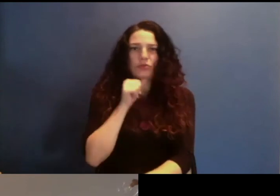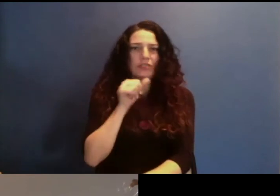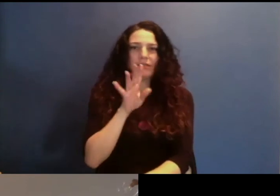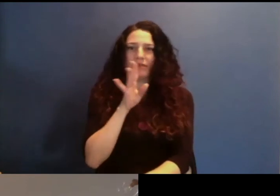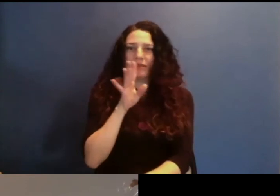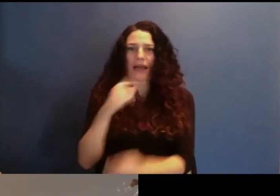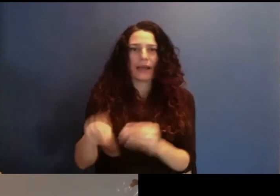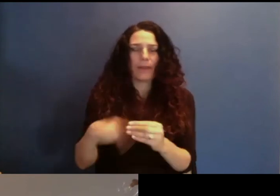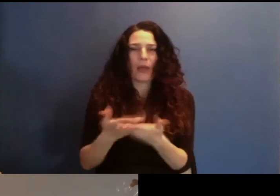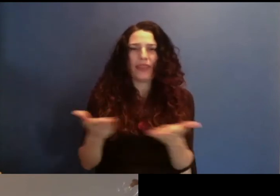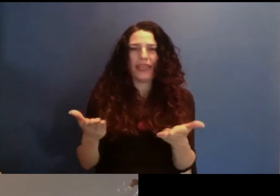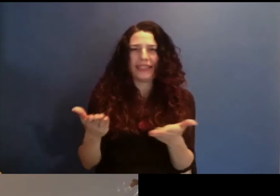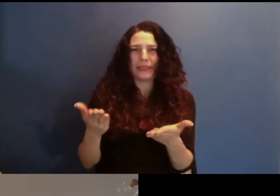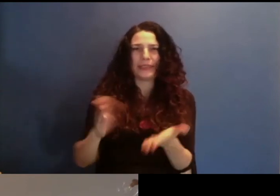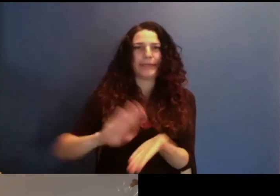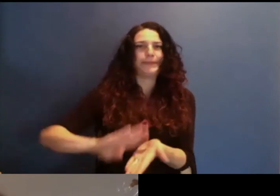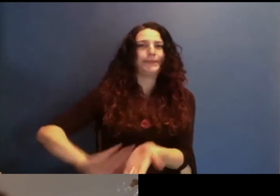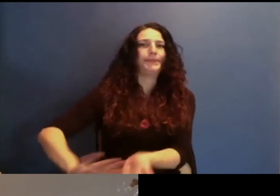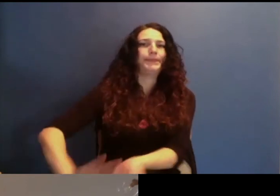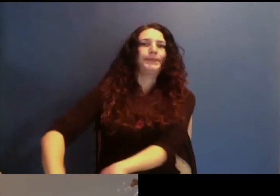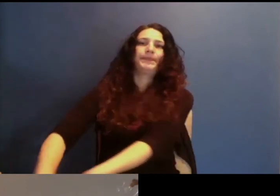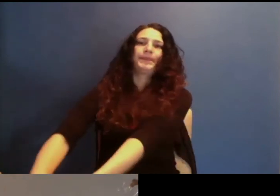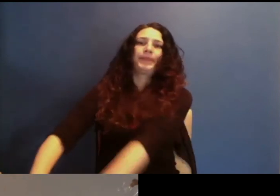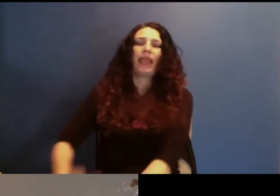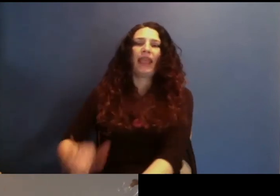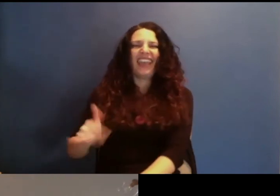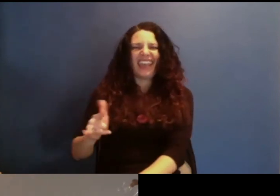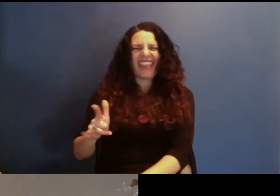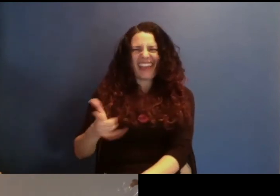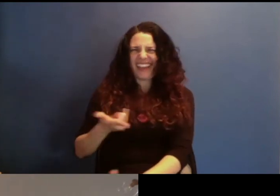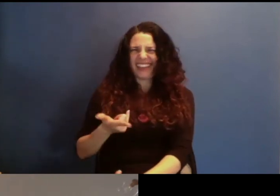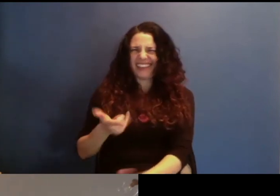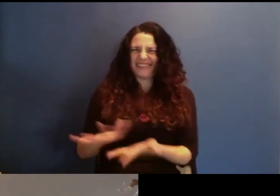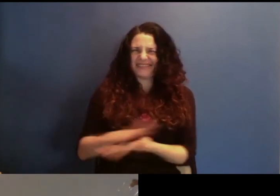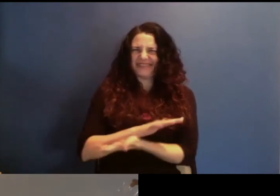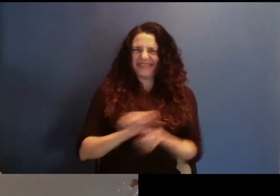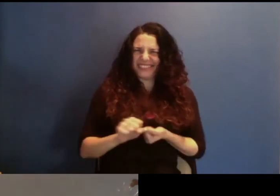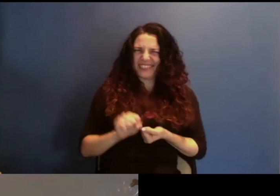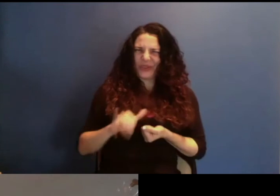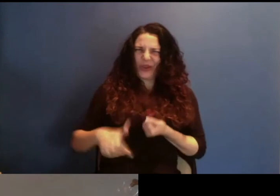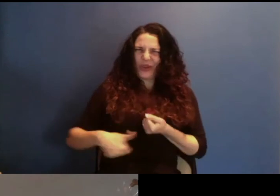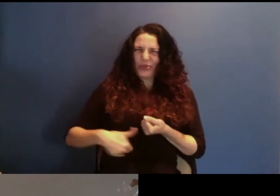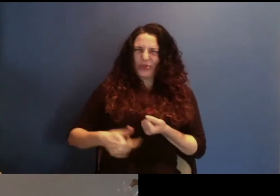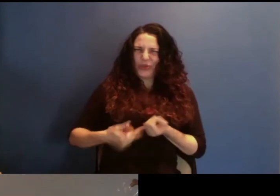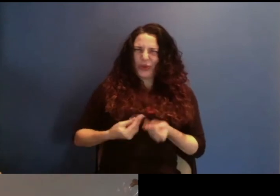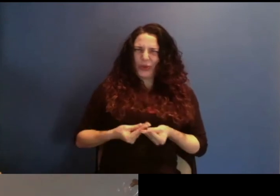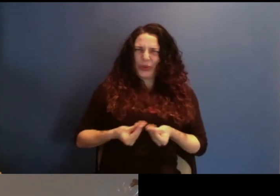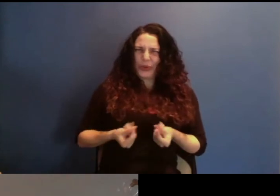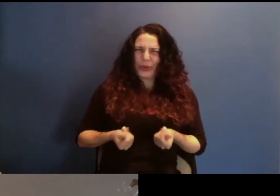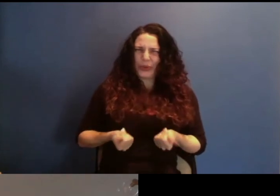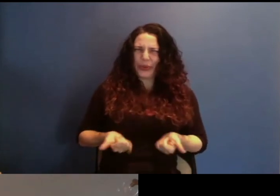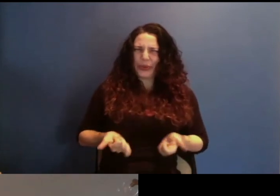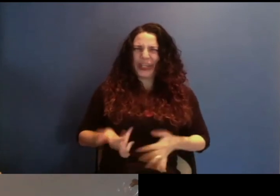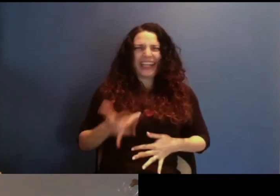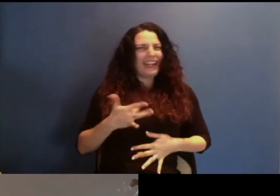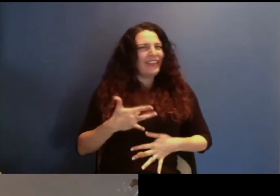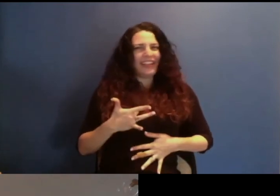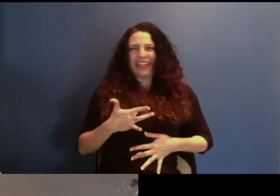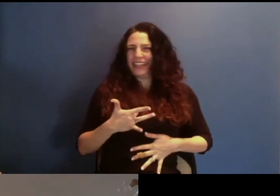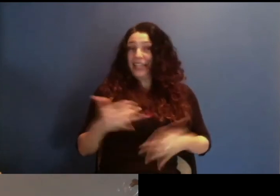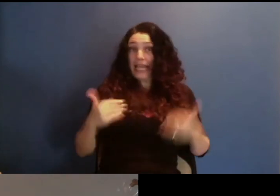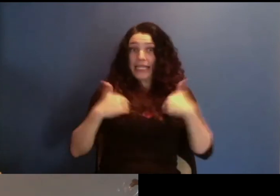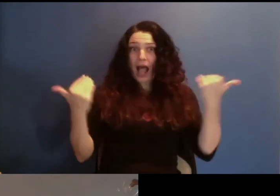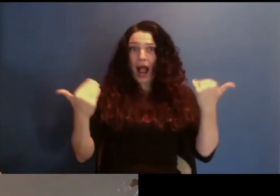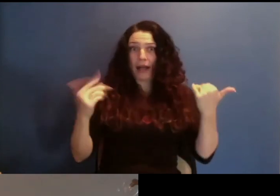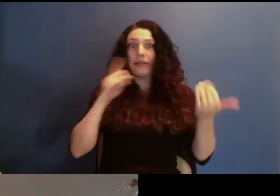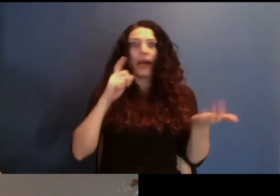kind of saw how that sort of eroded your soul. And I think kind of at a young age, I was like, oh, I don't want to ever be like that. Like if something